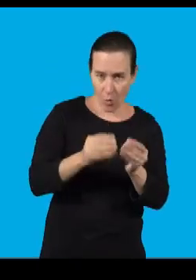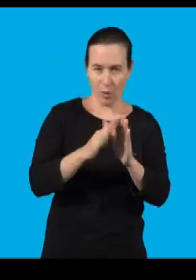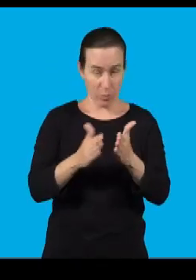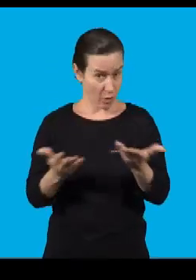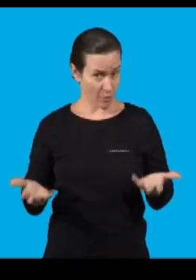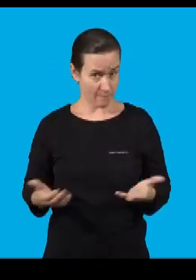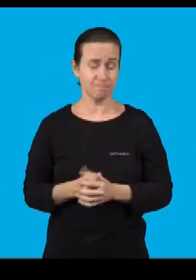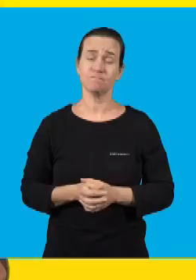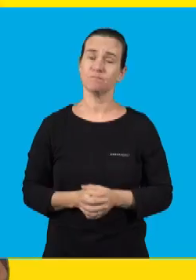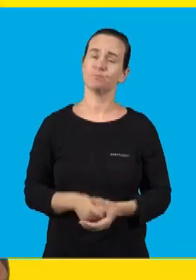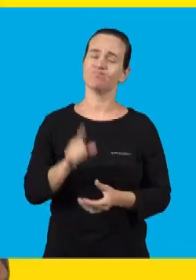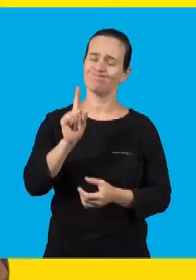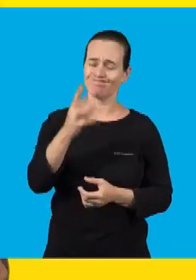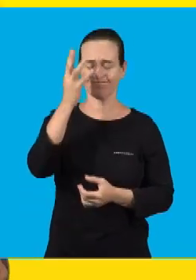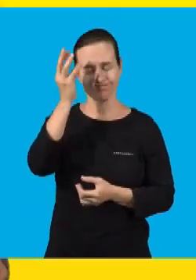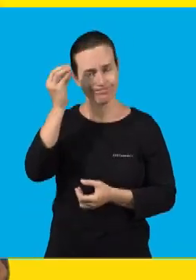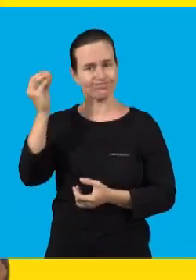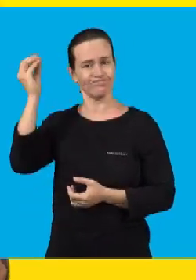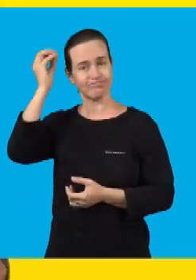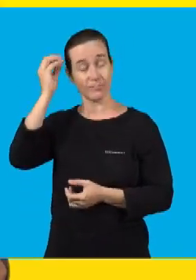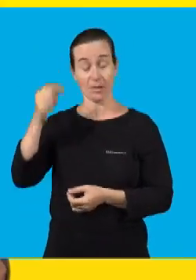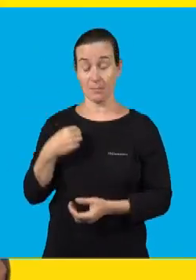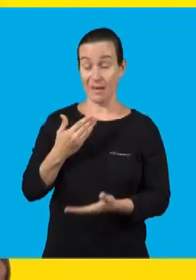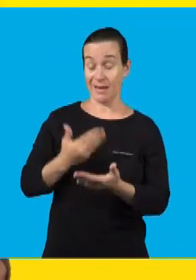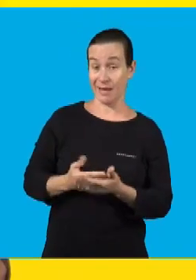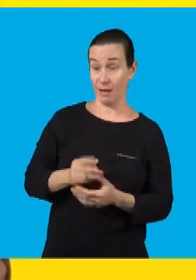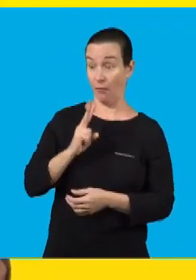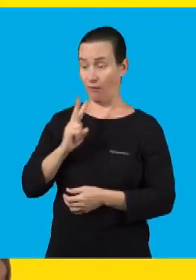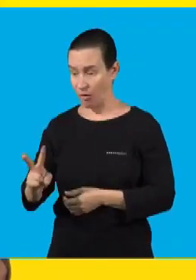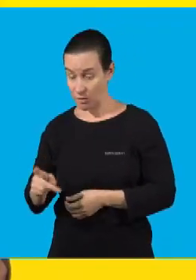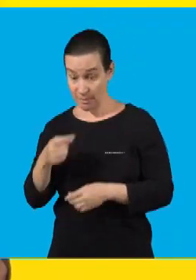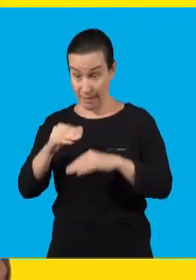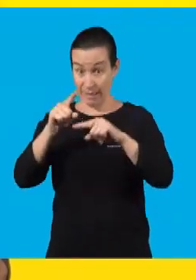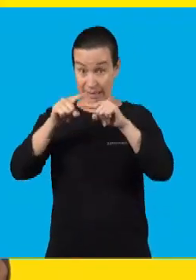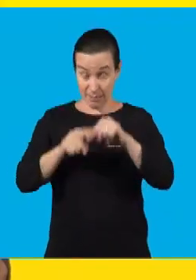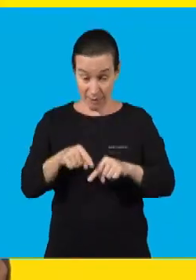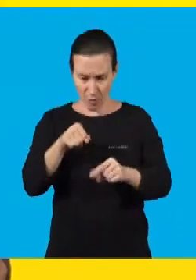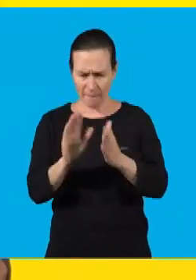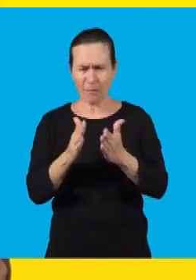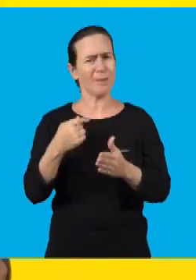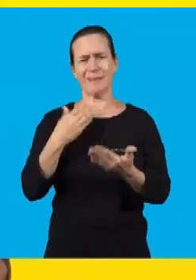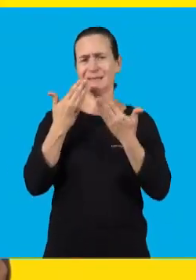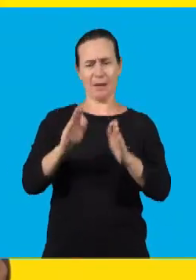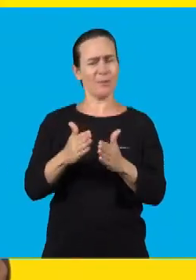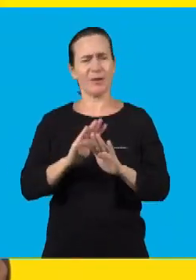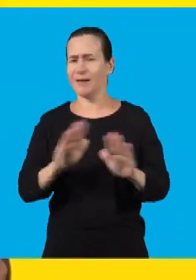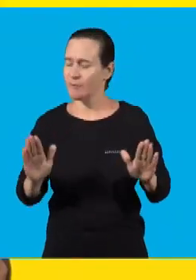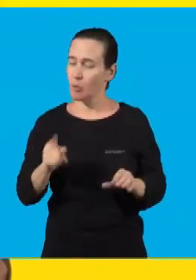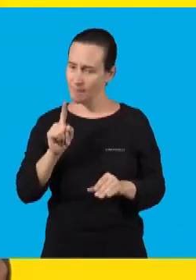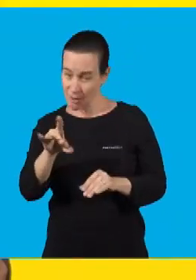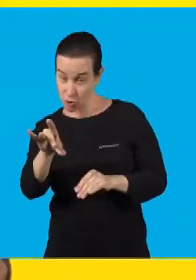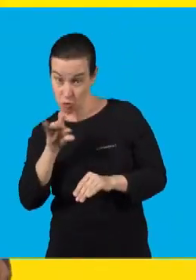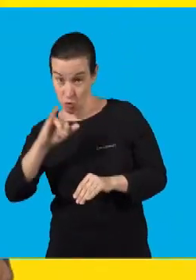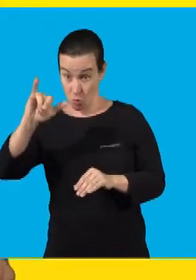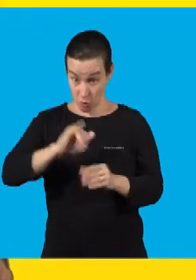you cannot respond to a genre that you have not studied. Make sure that when you answer questions, you